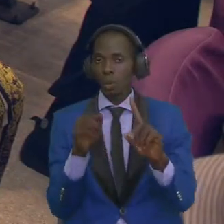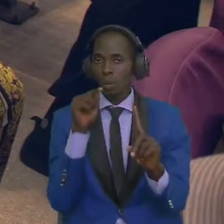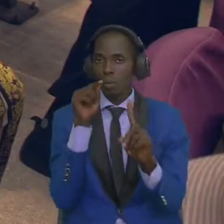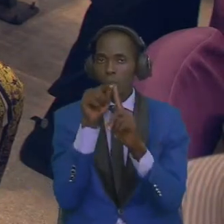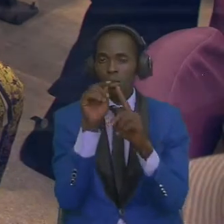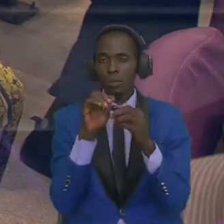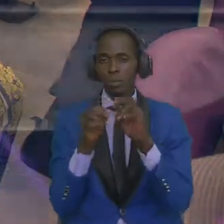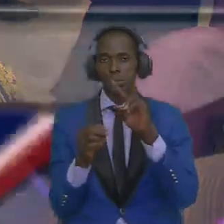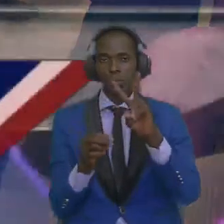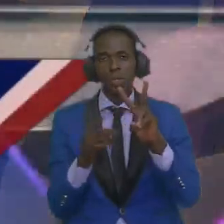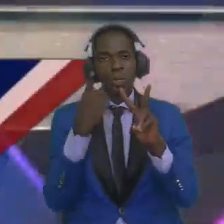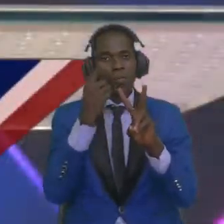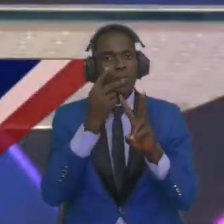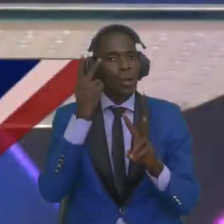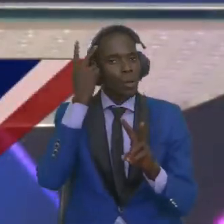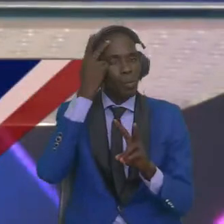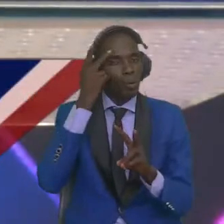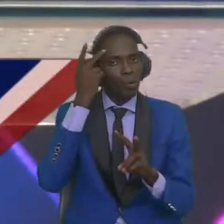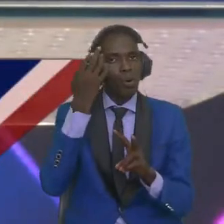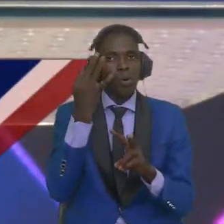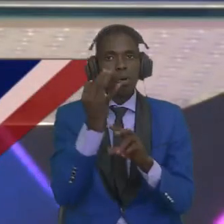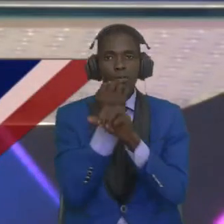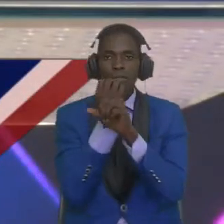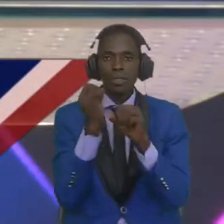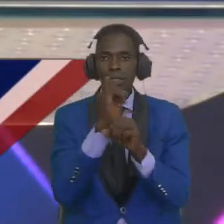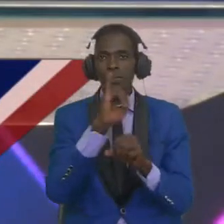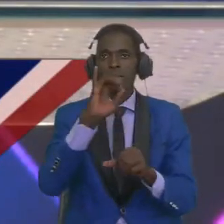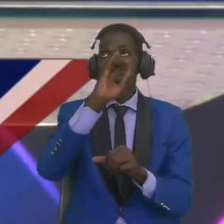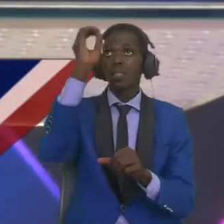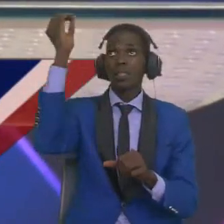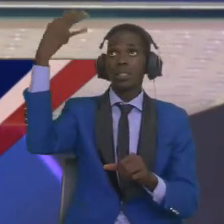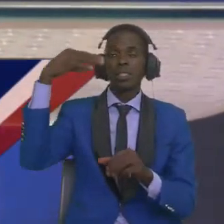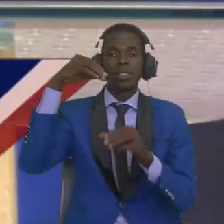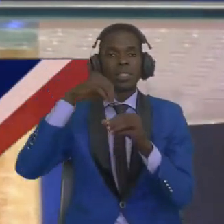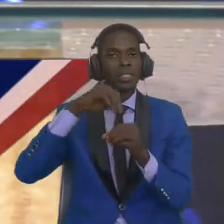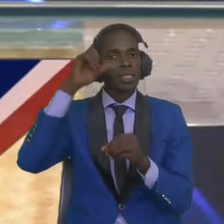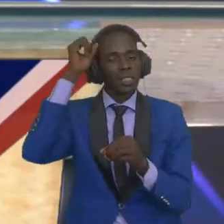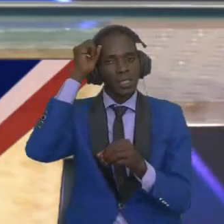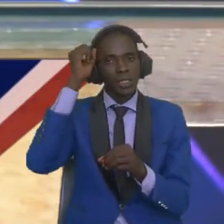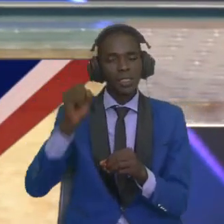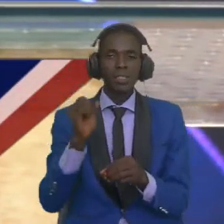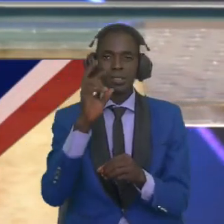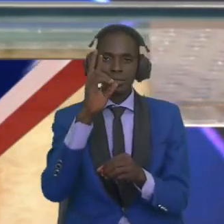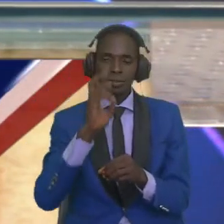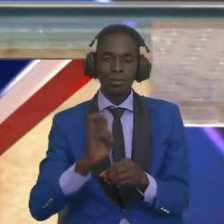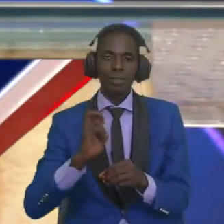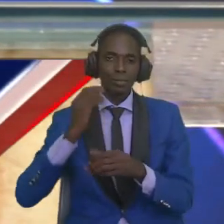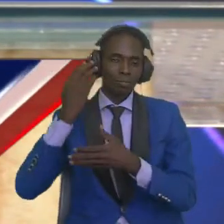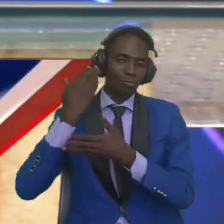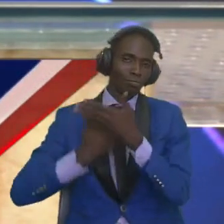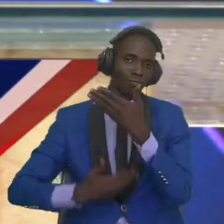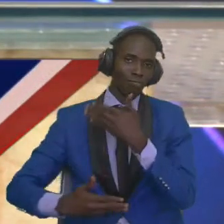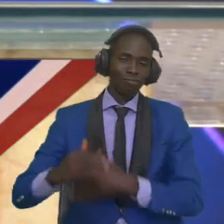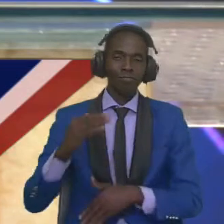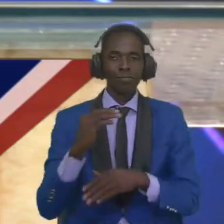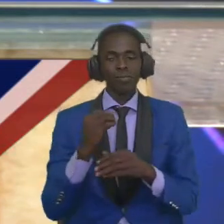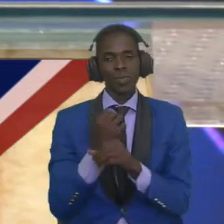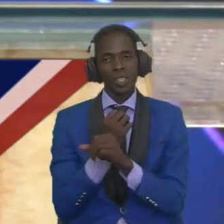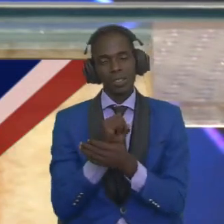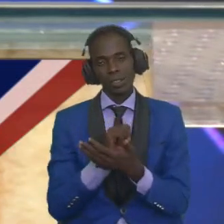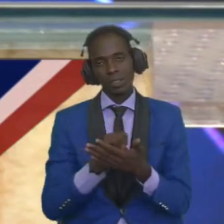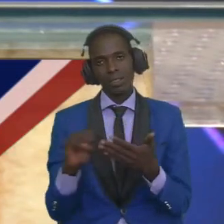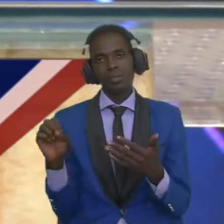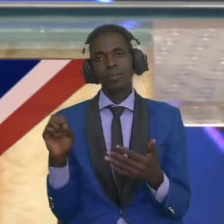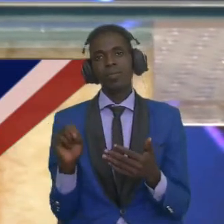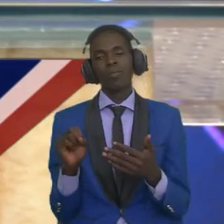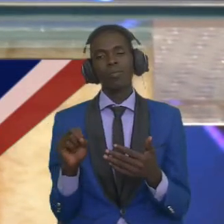the purpose of saving grace in His regenerated saints. What's the purpose? Why